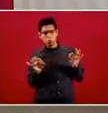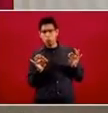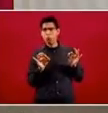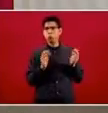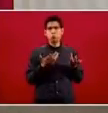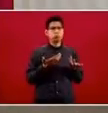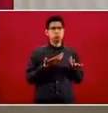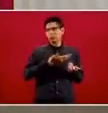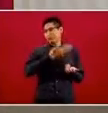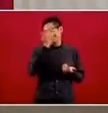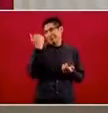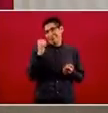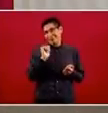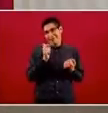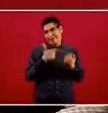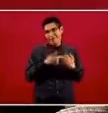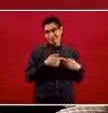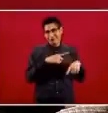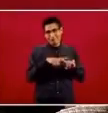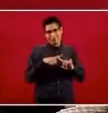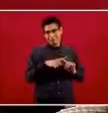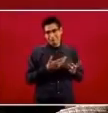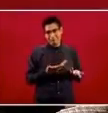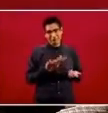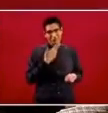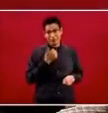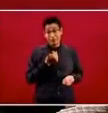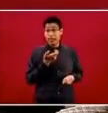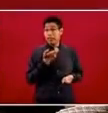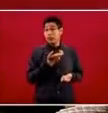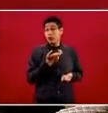small technical or small mechanical